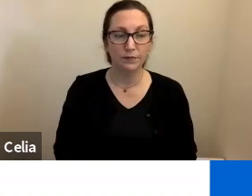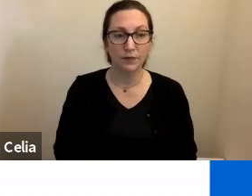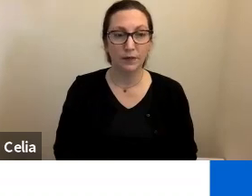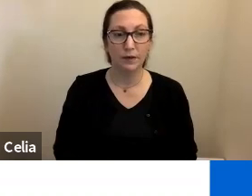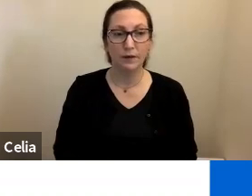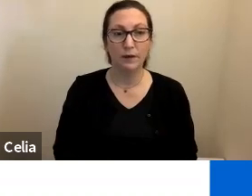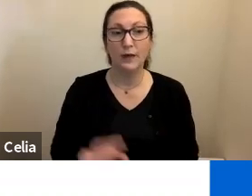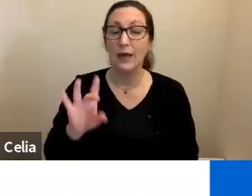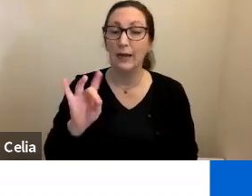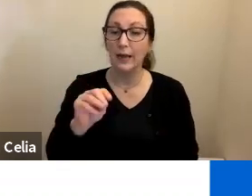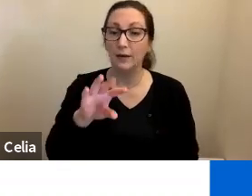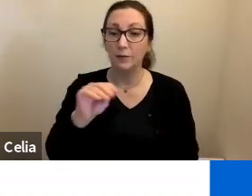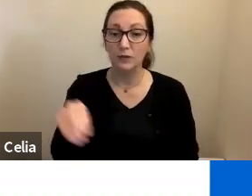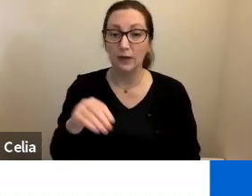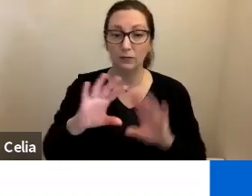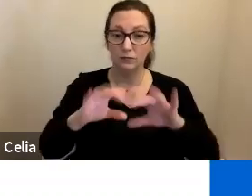the 80% pool,